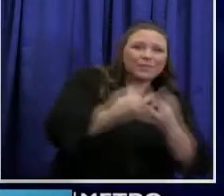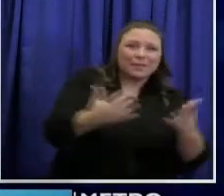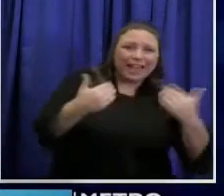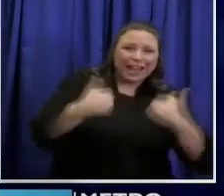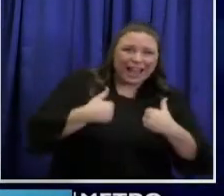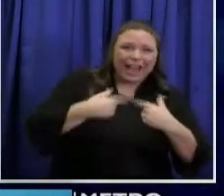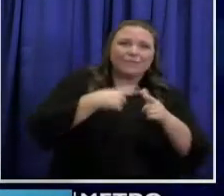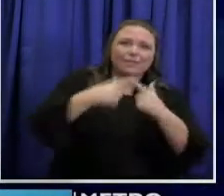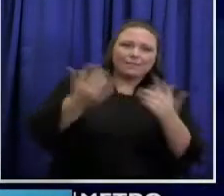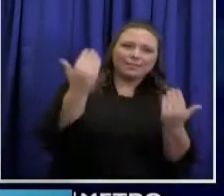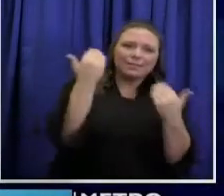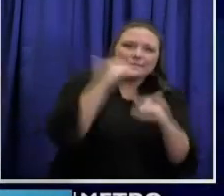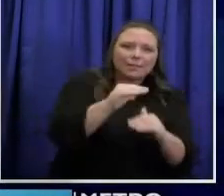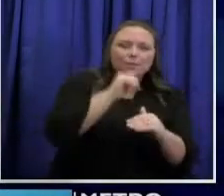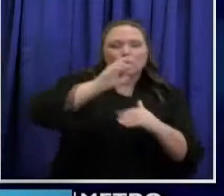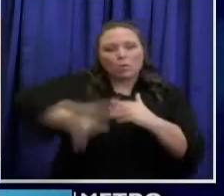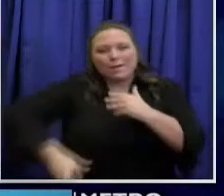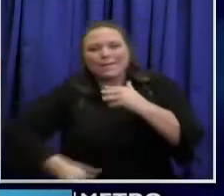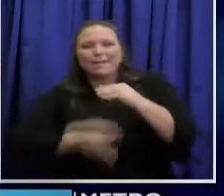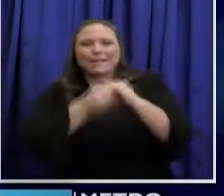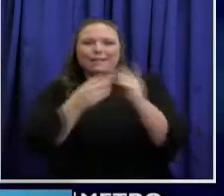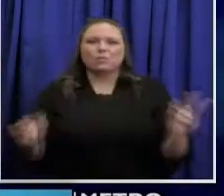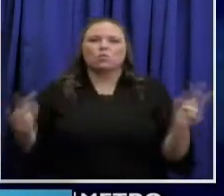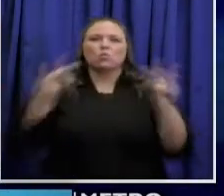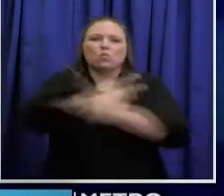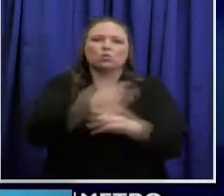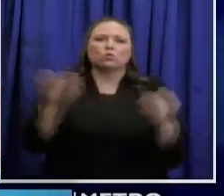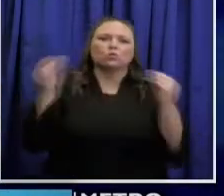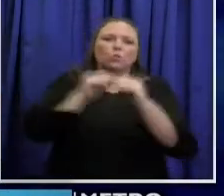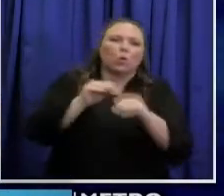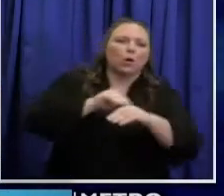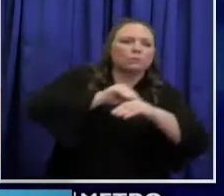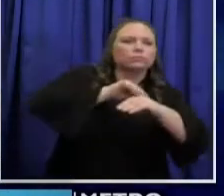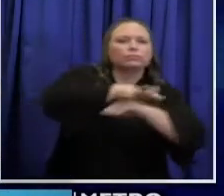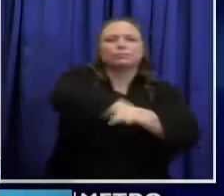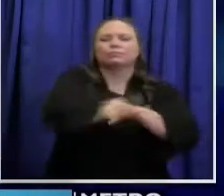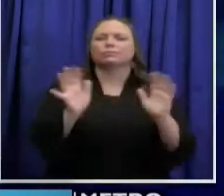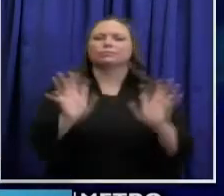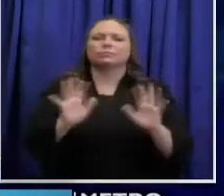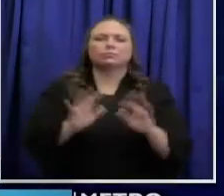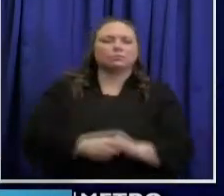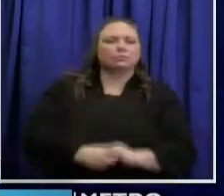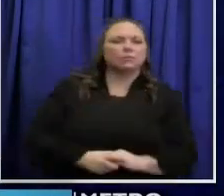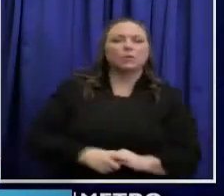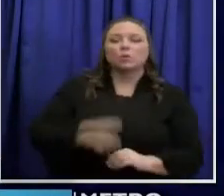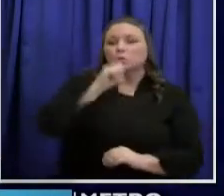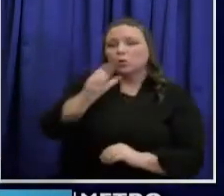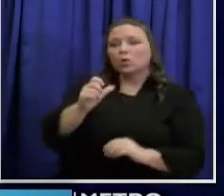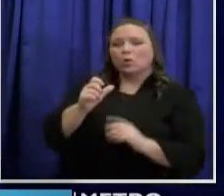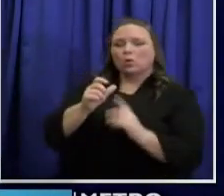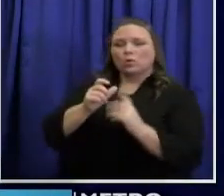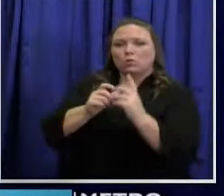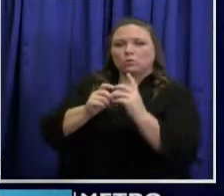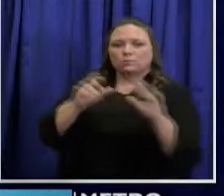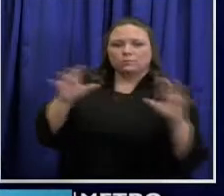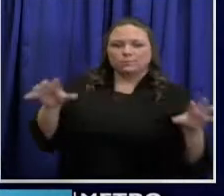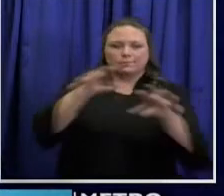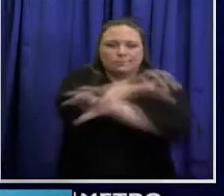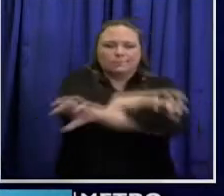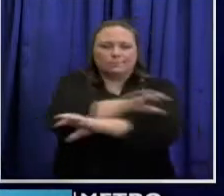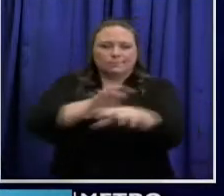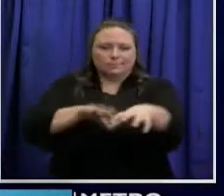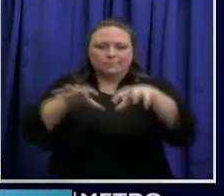profile. Don't add to your grouping size, and then don't go between